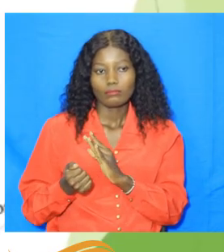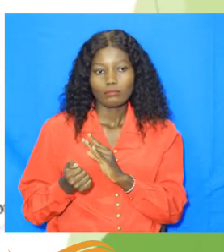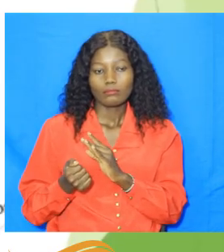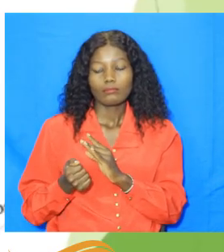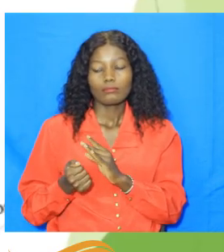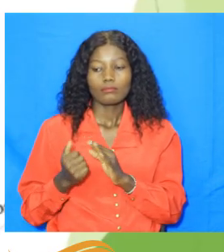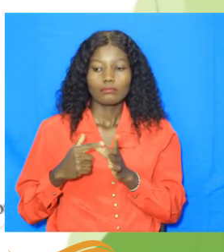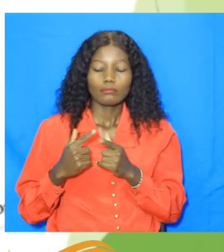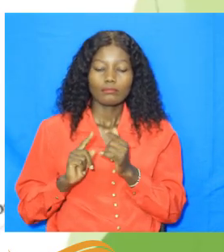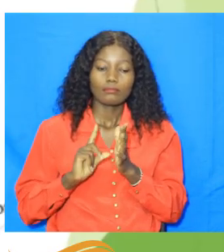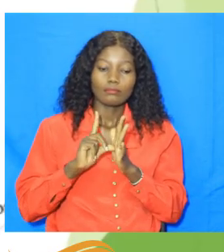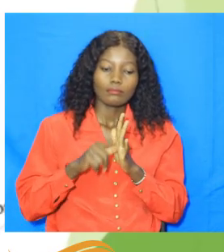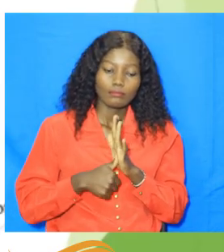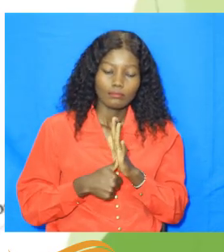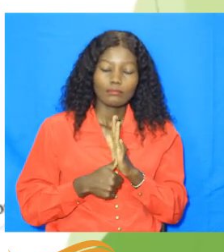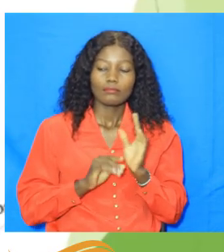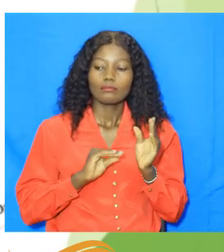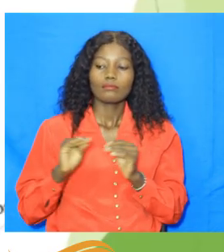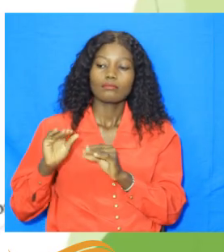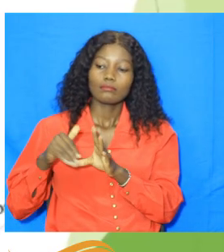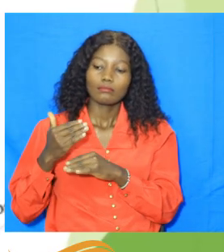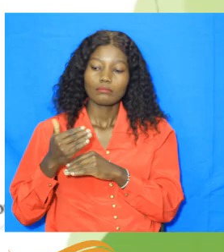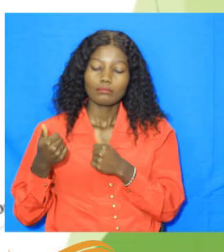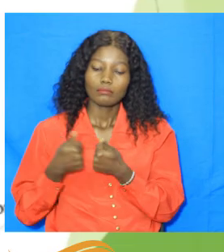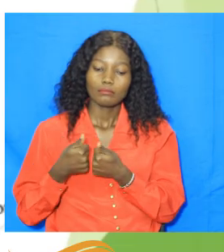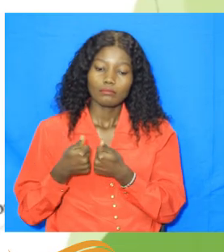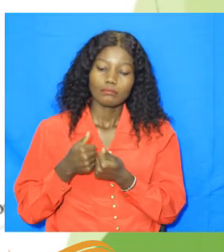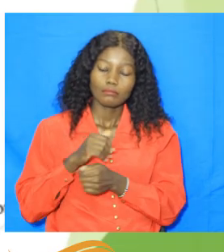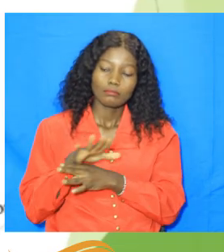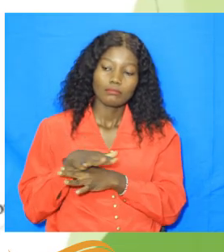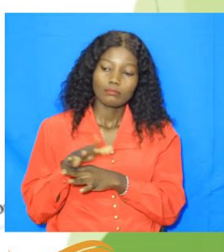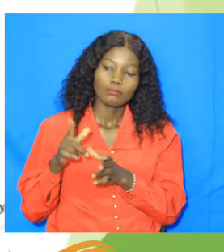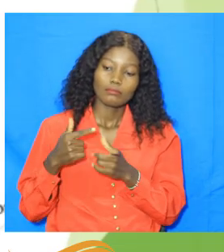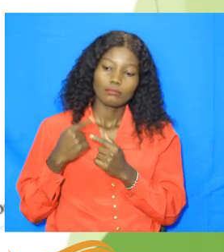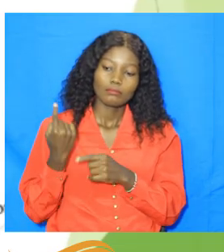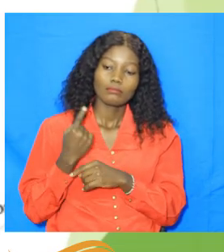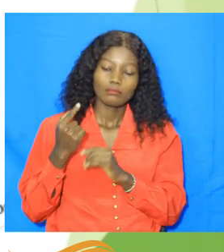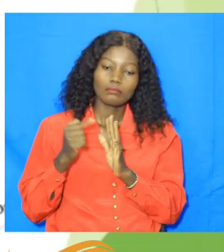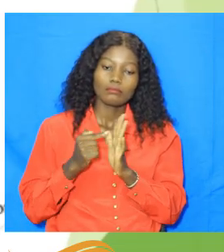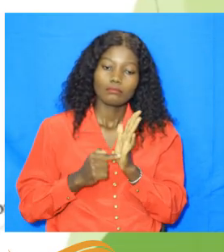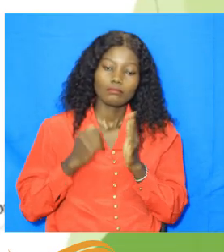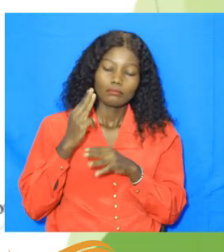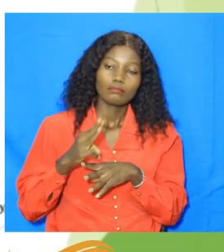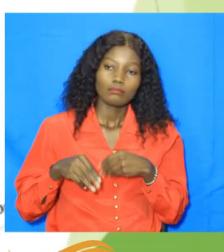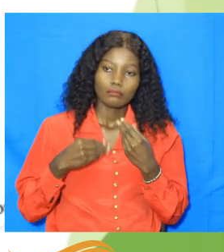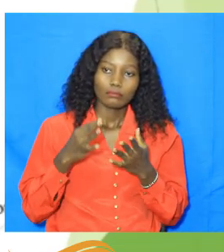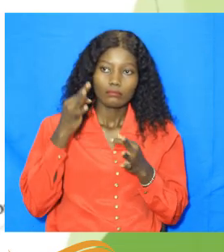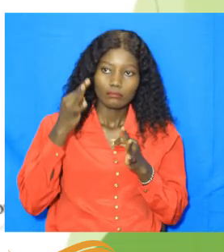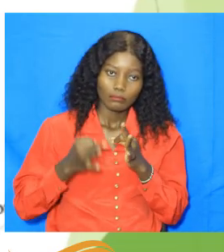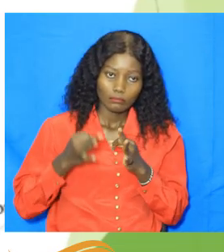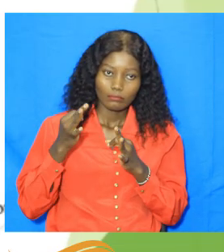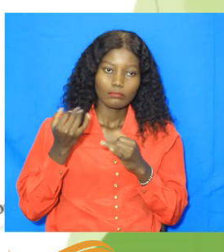later exits the competition area, then only the point will be given. In case an